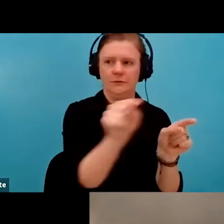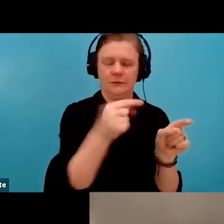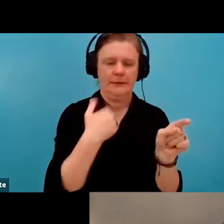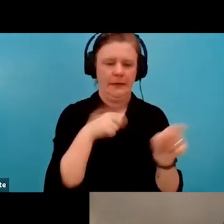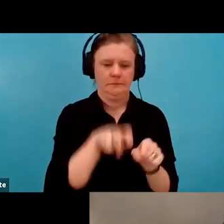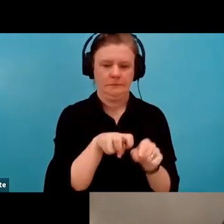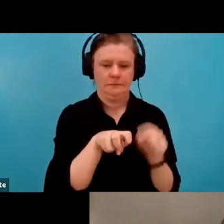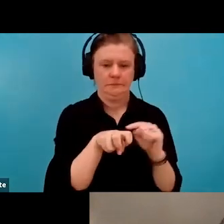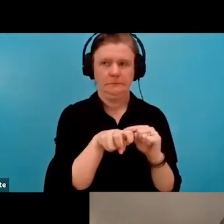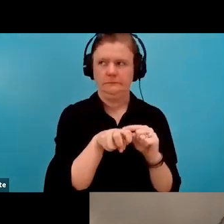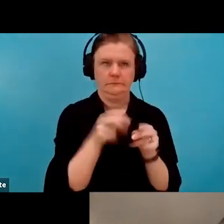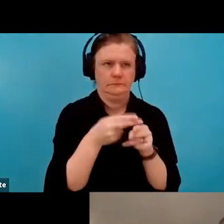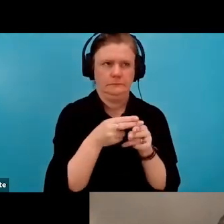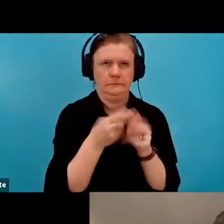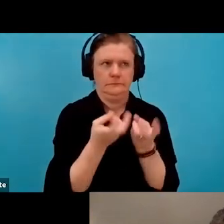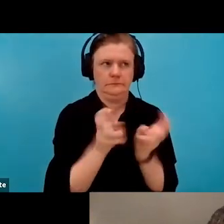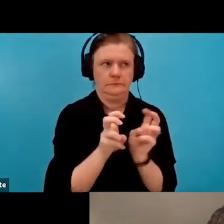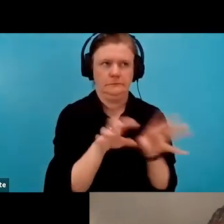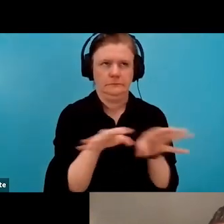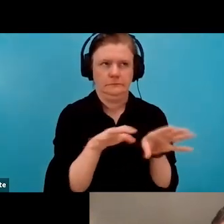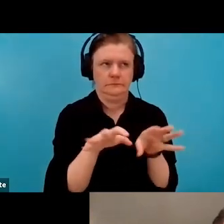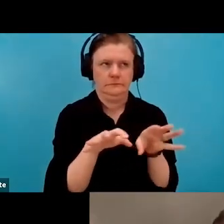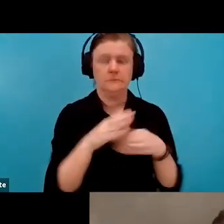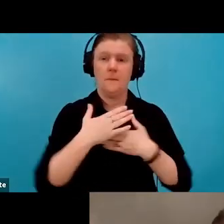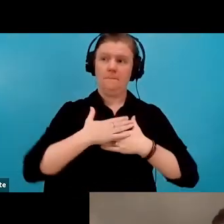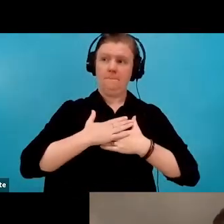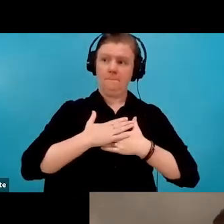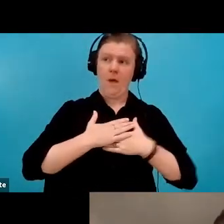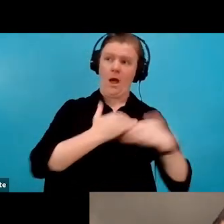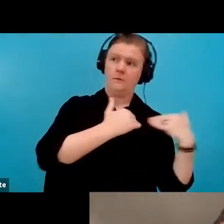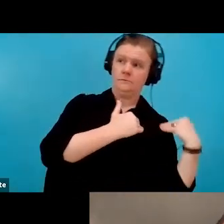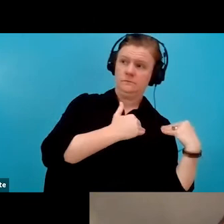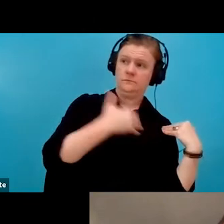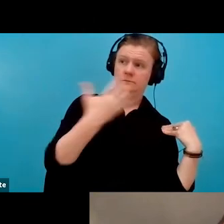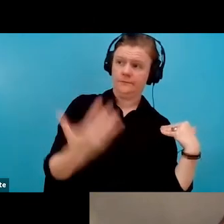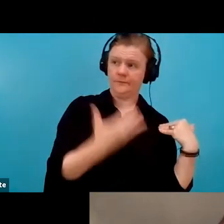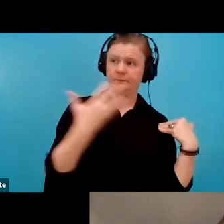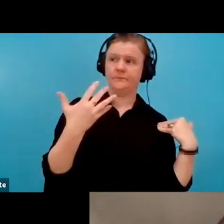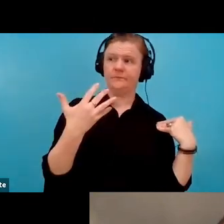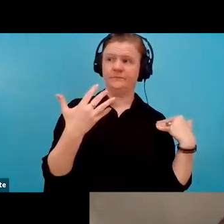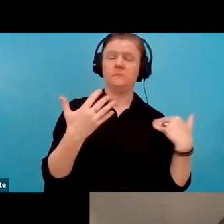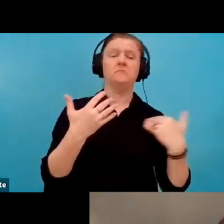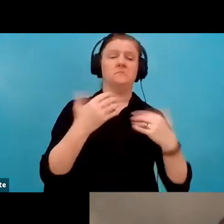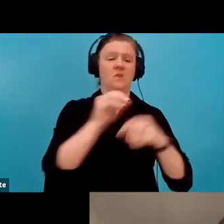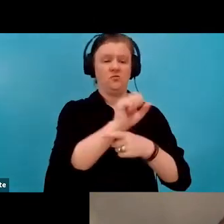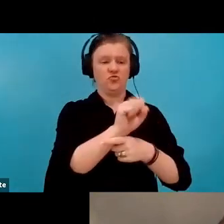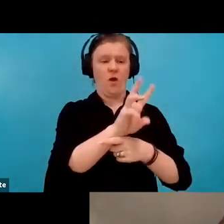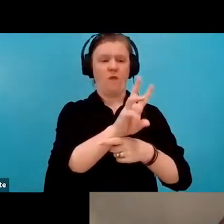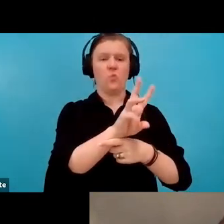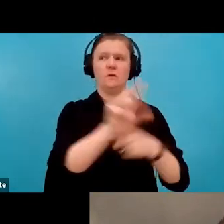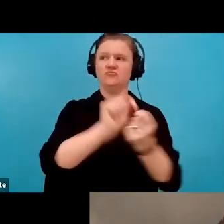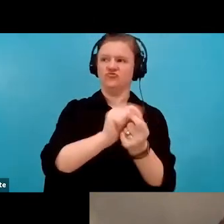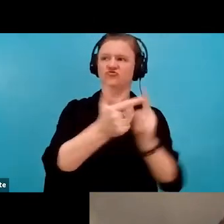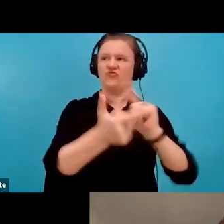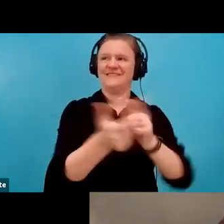I'm sitting at this little temporary desk in the middle. My job in that project was primarily to internationalize the software, to translate